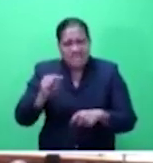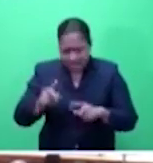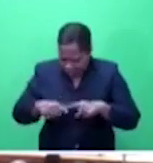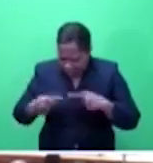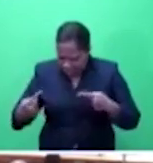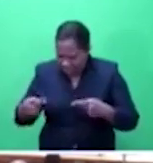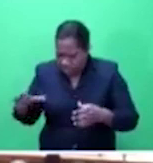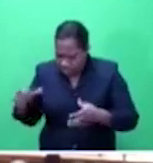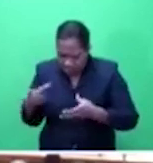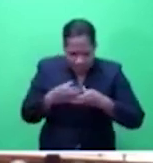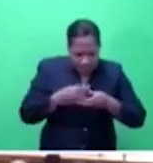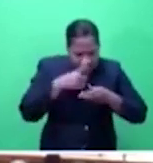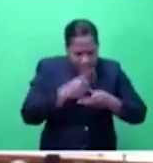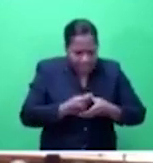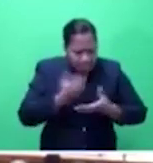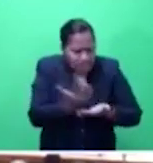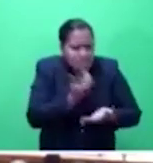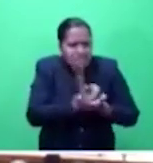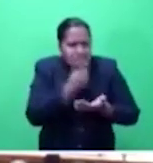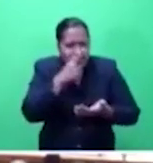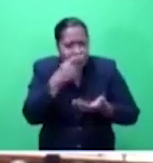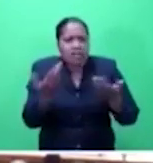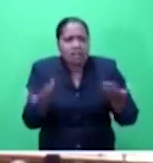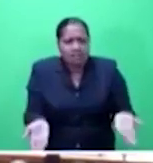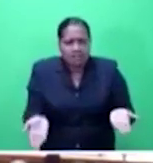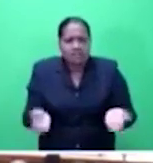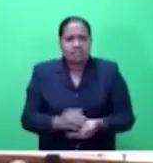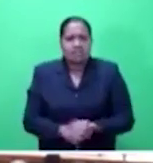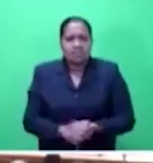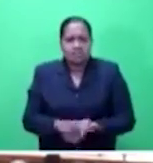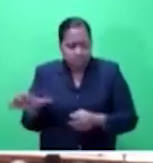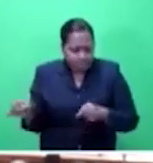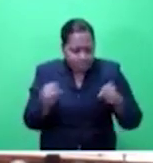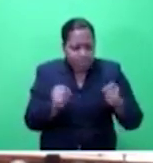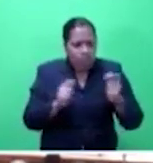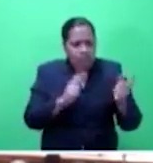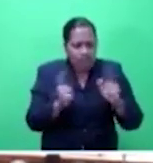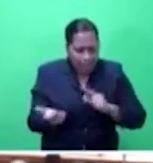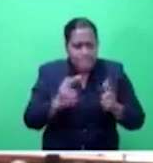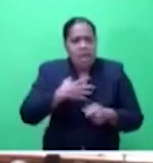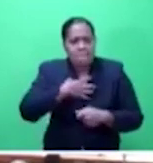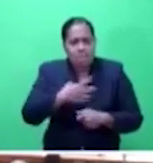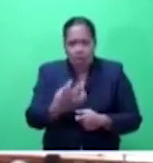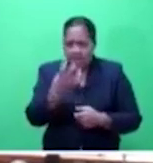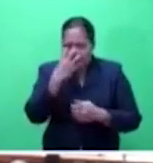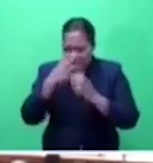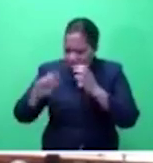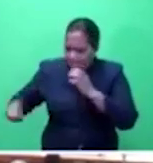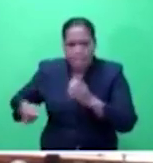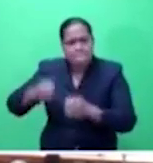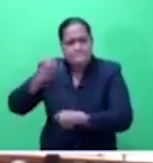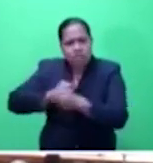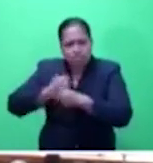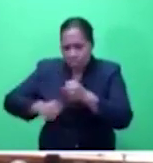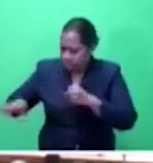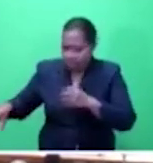safe. It puts more testing kits in our molecular labs, more ventilators in our hospitals, more masks on our